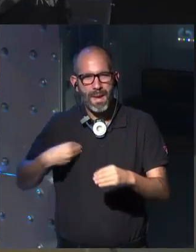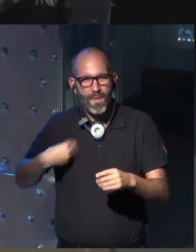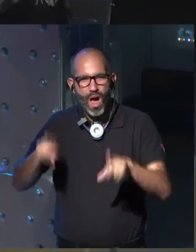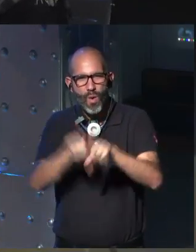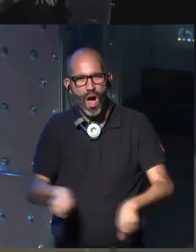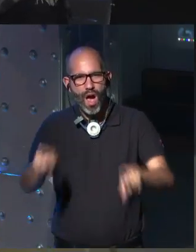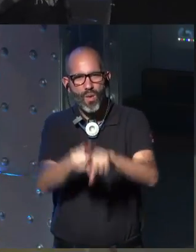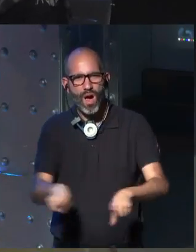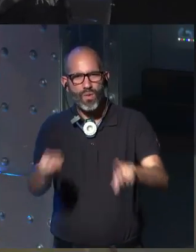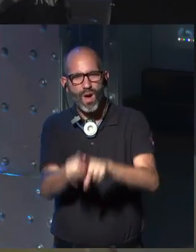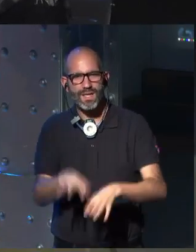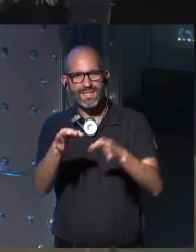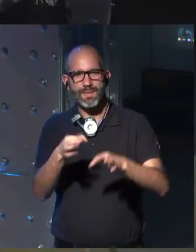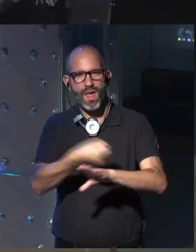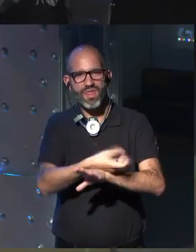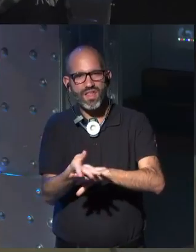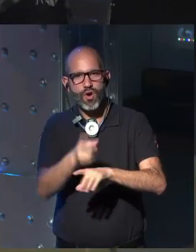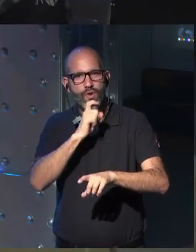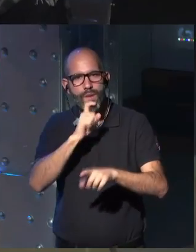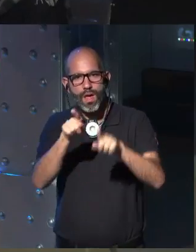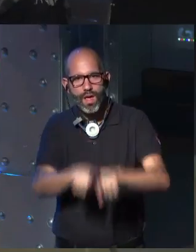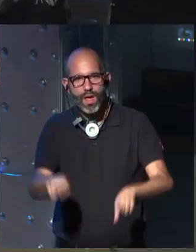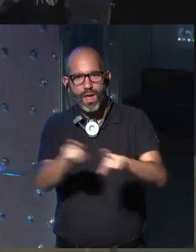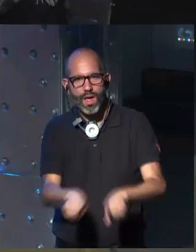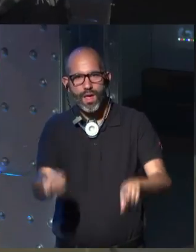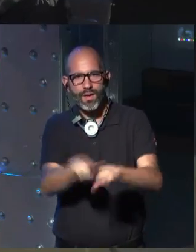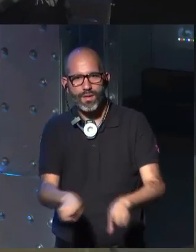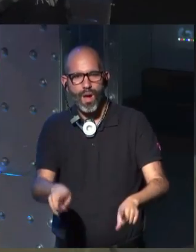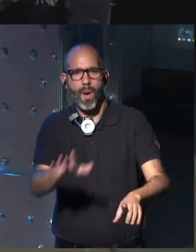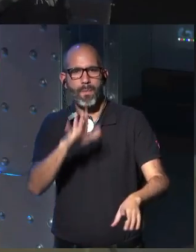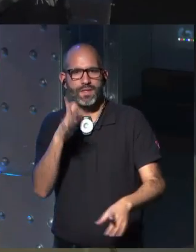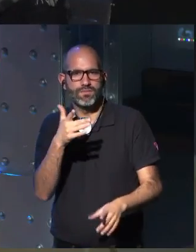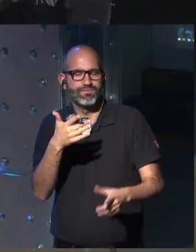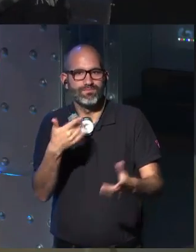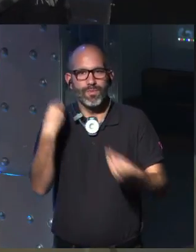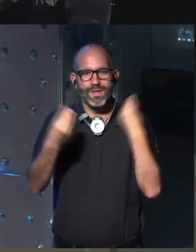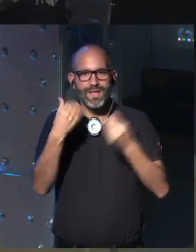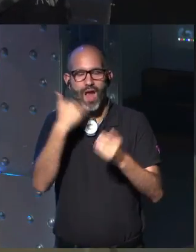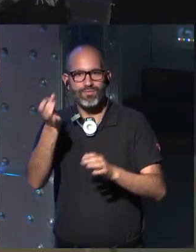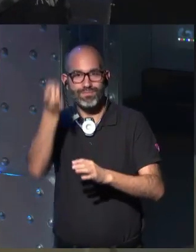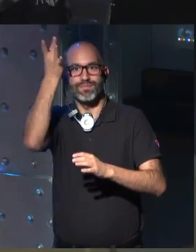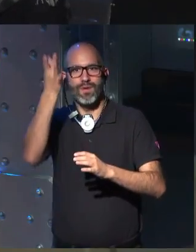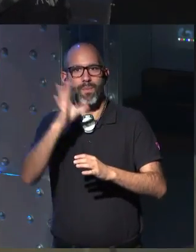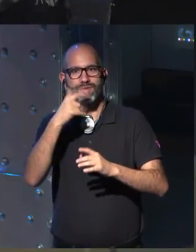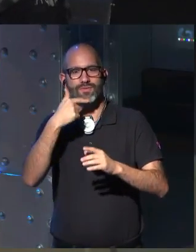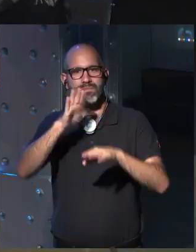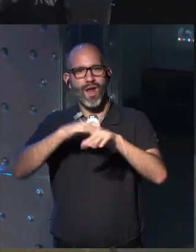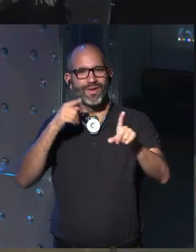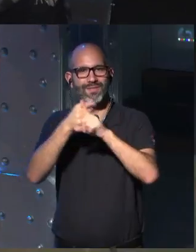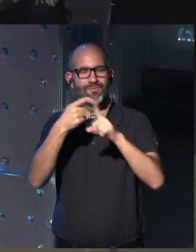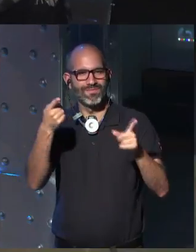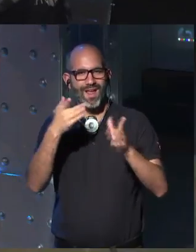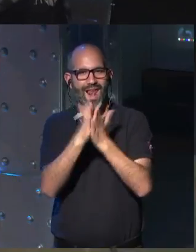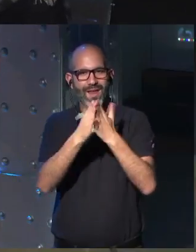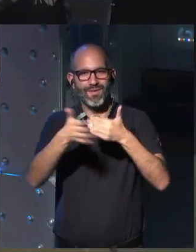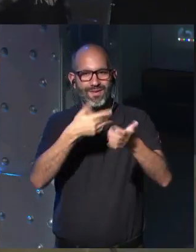And I think that's something that really makes us understand and appreciate music more, is if we think about what is a recording. I mean,